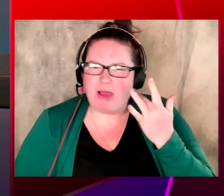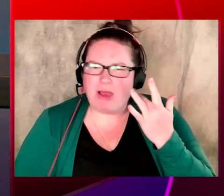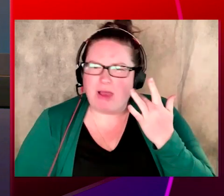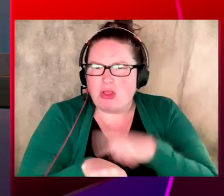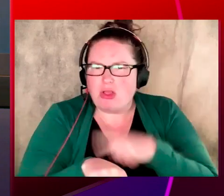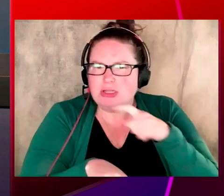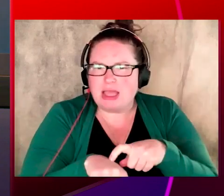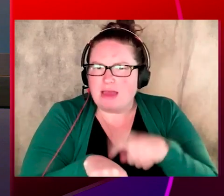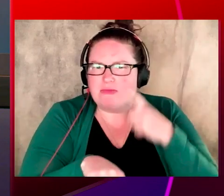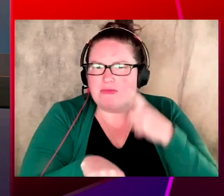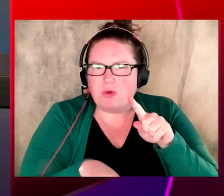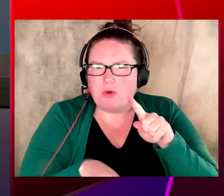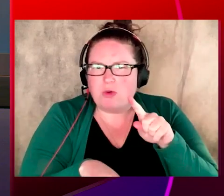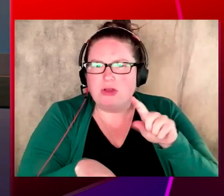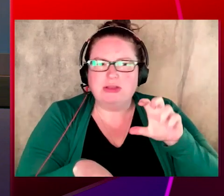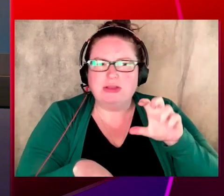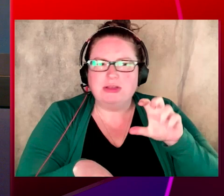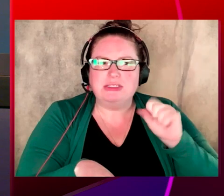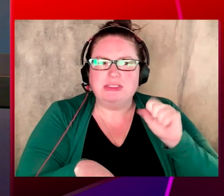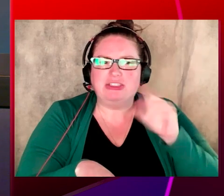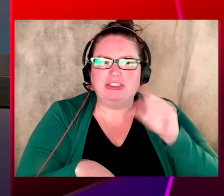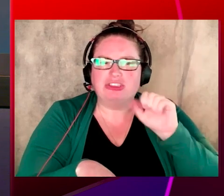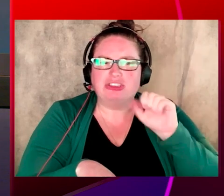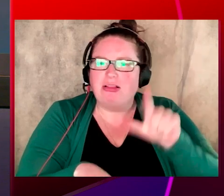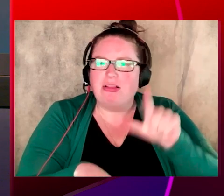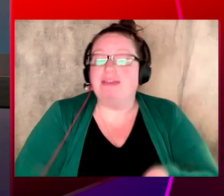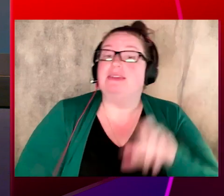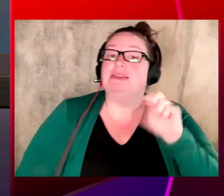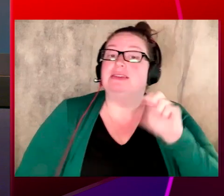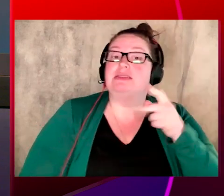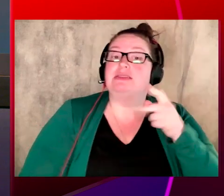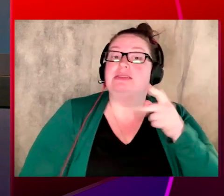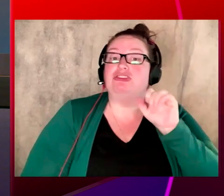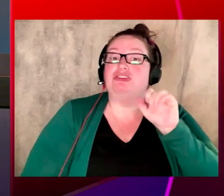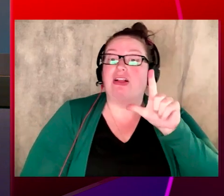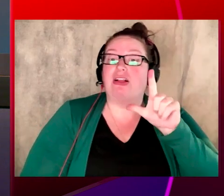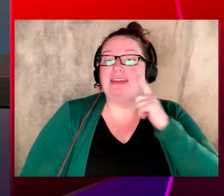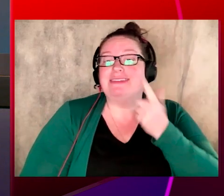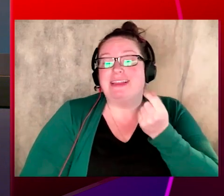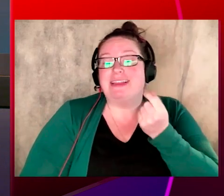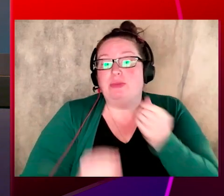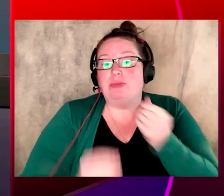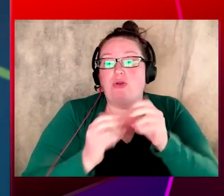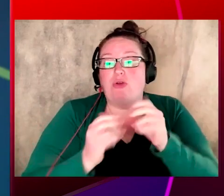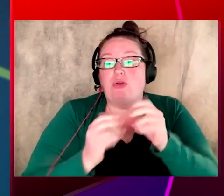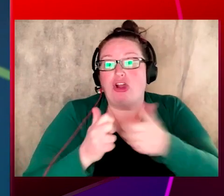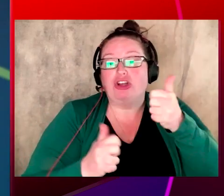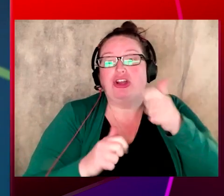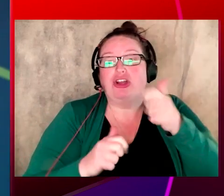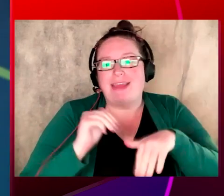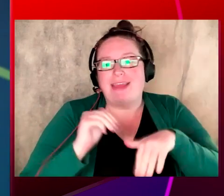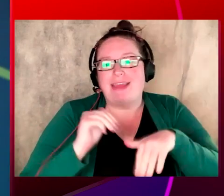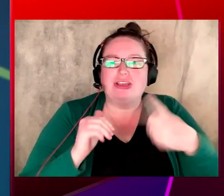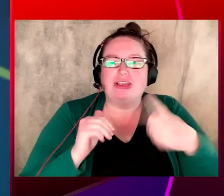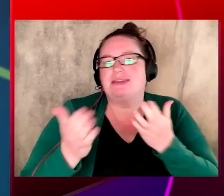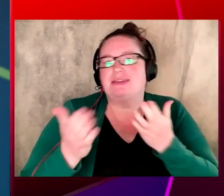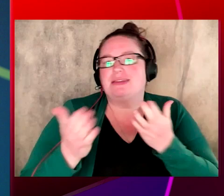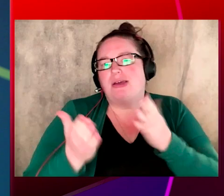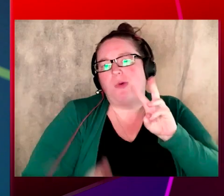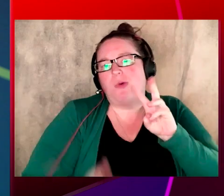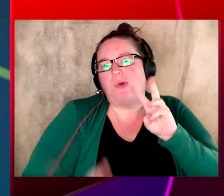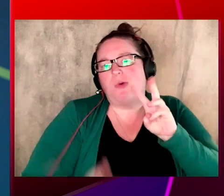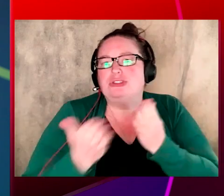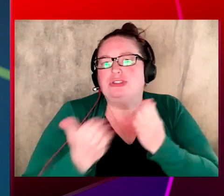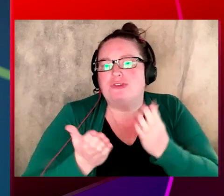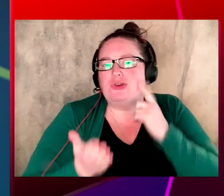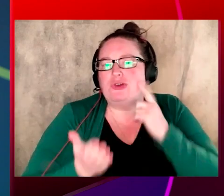spatial workloads? The spatial simulations are a bit harder than just like a web server or another database, right? If